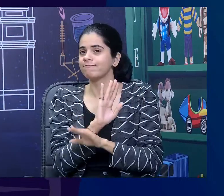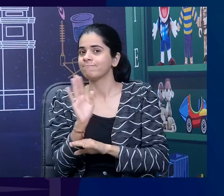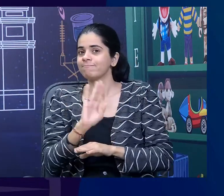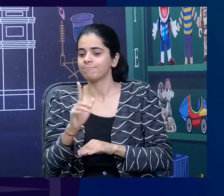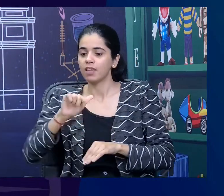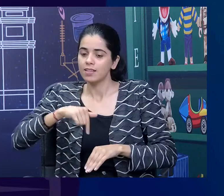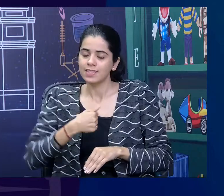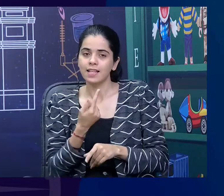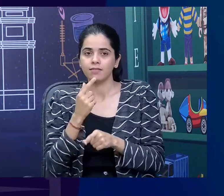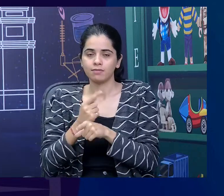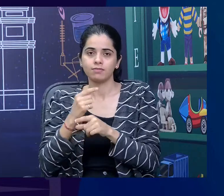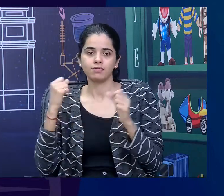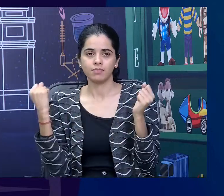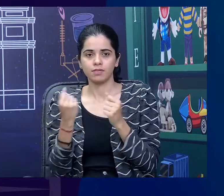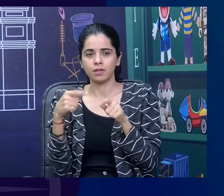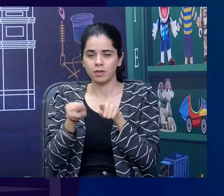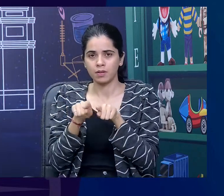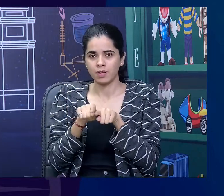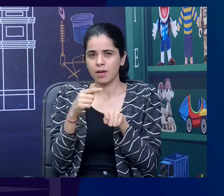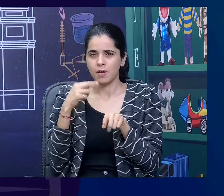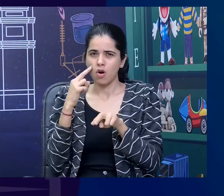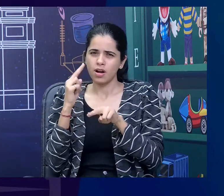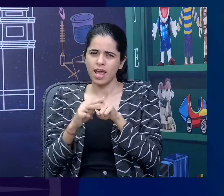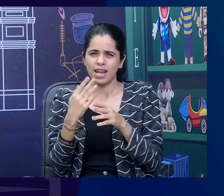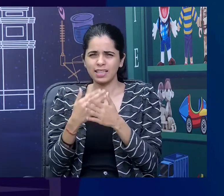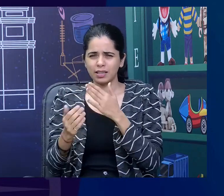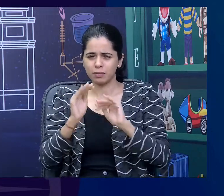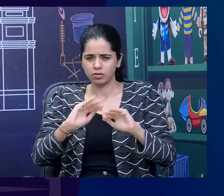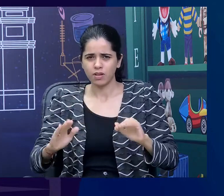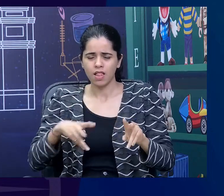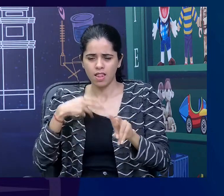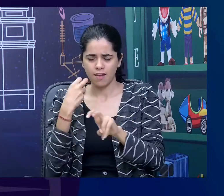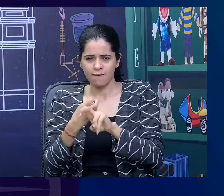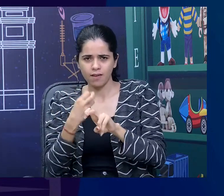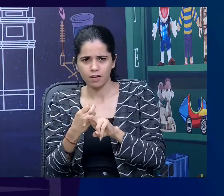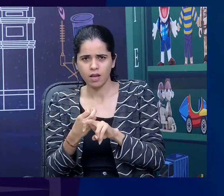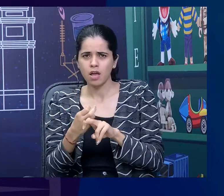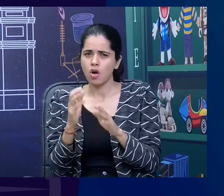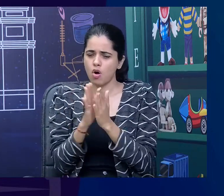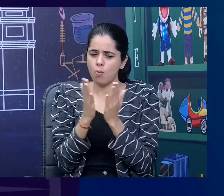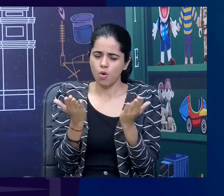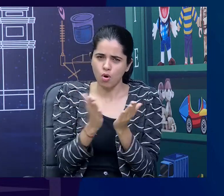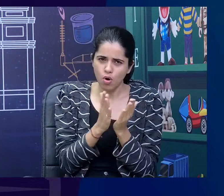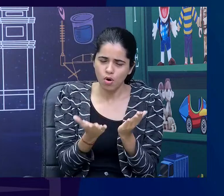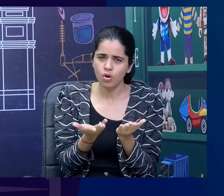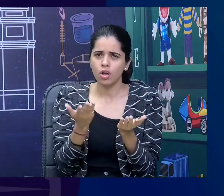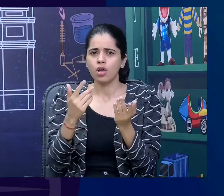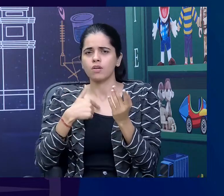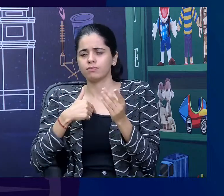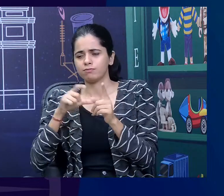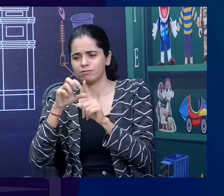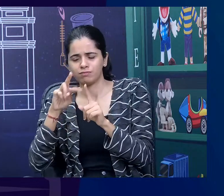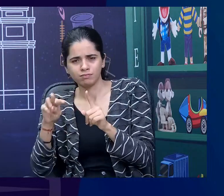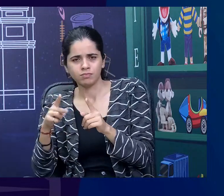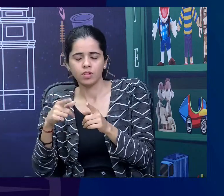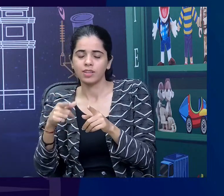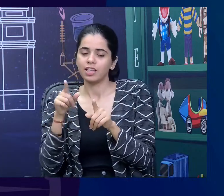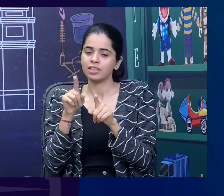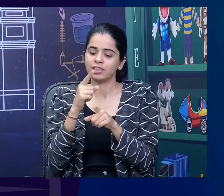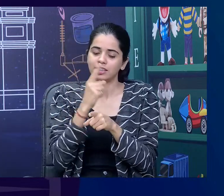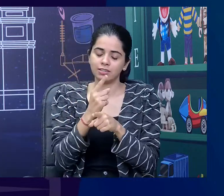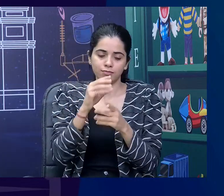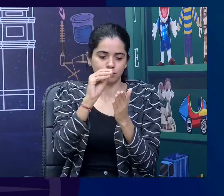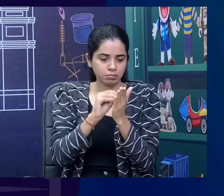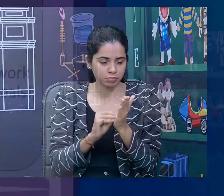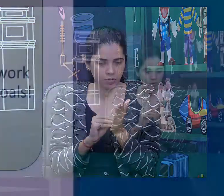very naturally, they say, ma'am, I find this difficult. Can you support me with that? Can I refer to a book? Can I refer to the dictionary? But the teacher notes down